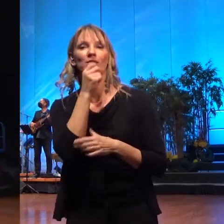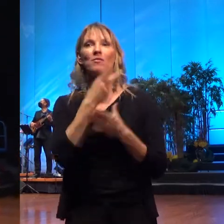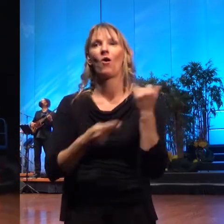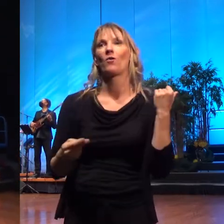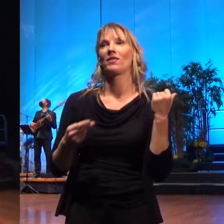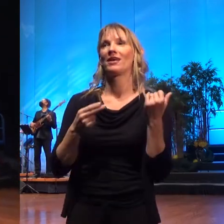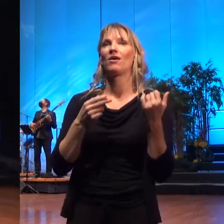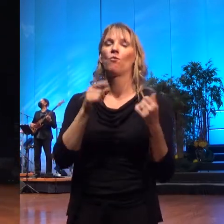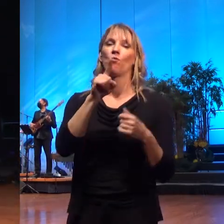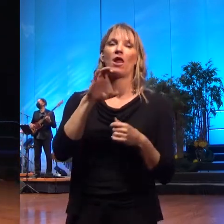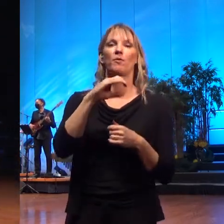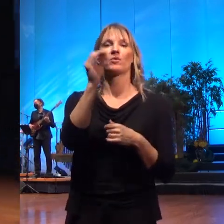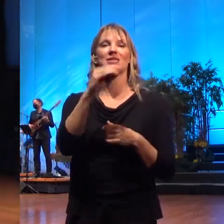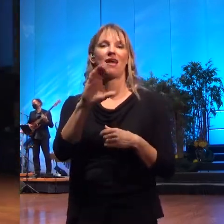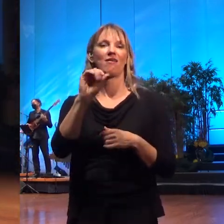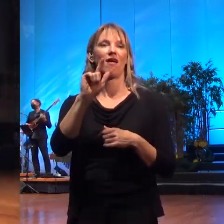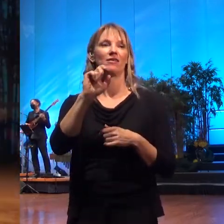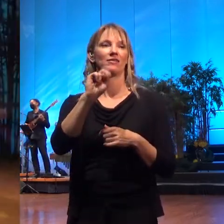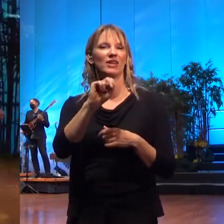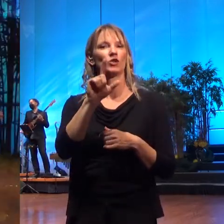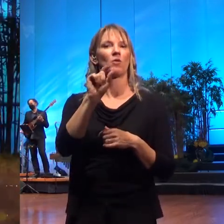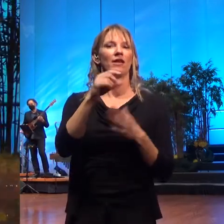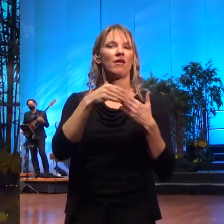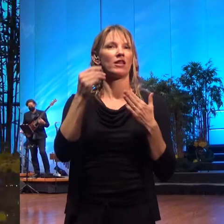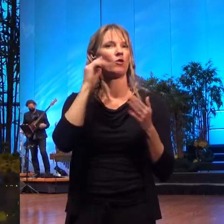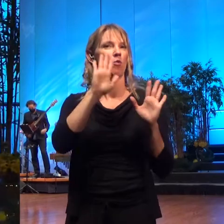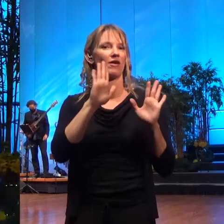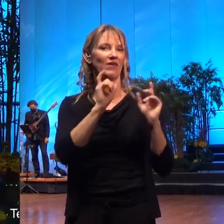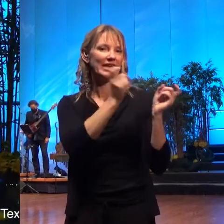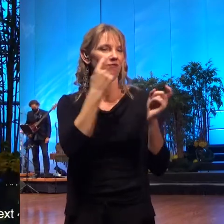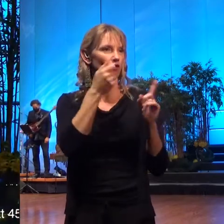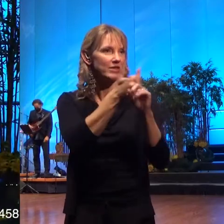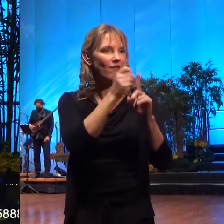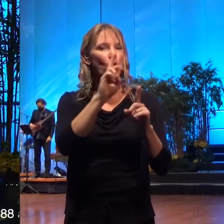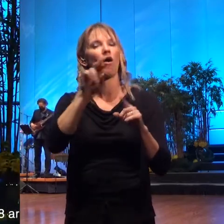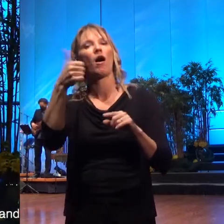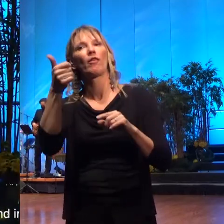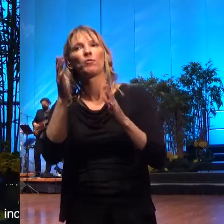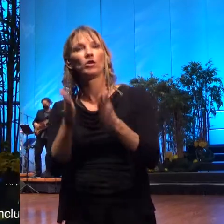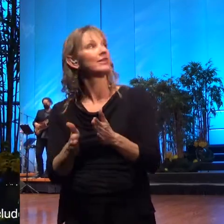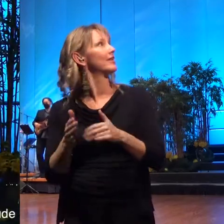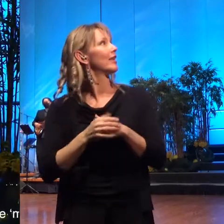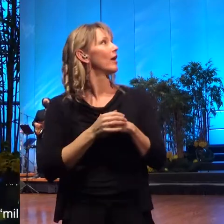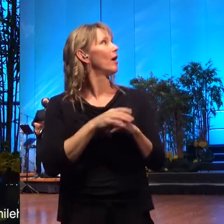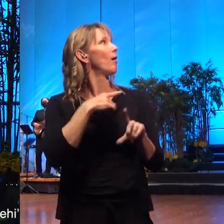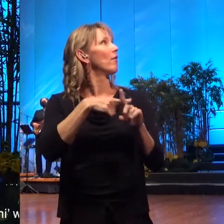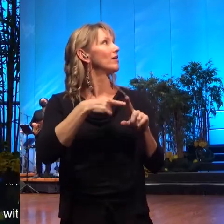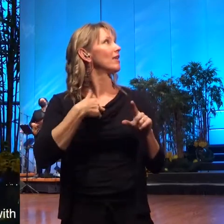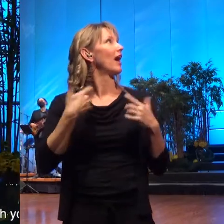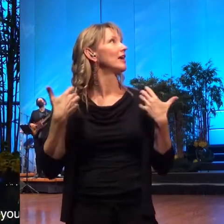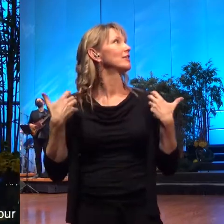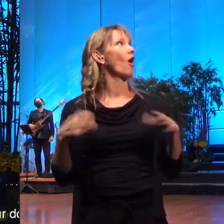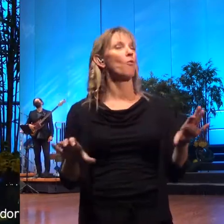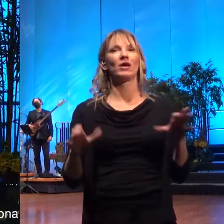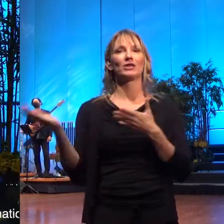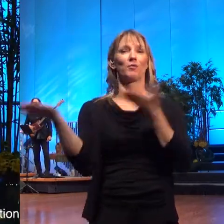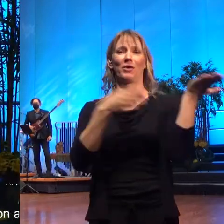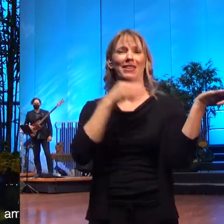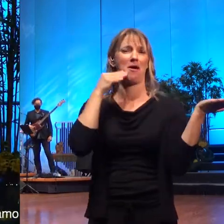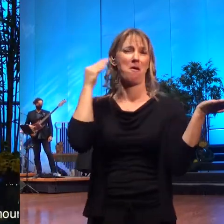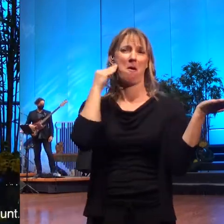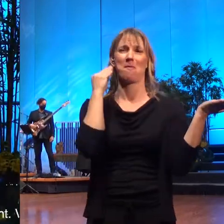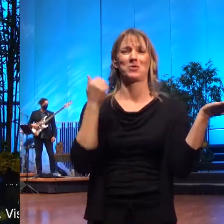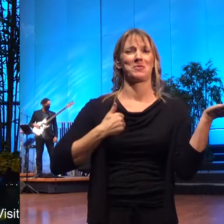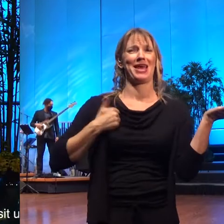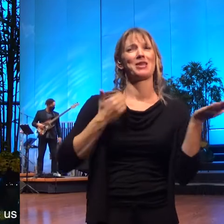snuggly, 100% cotton, only $20. A wonderful gift for yourself or others. And I really don't want to have to take them home to Canada with me,